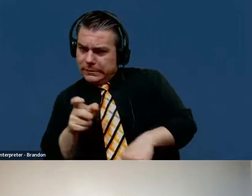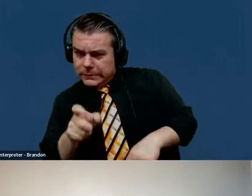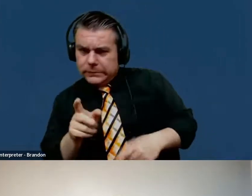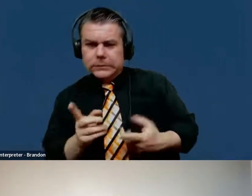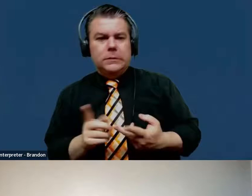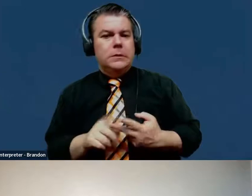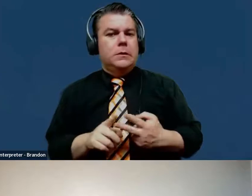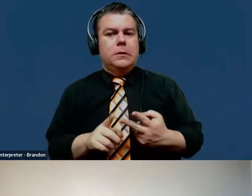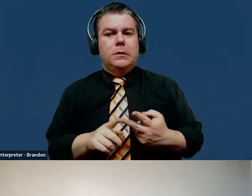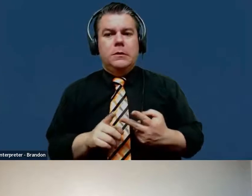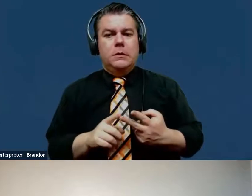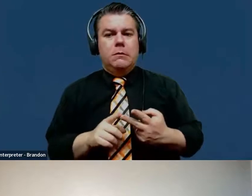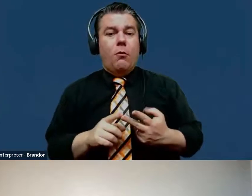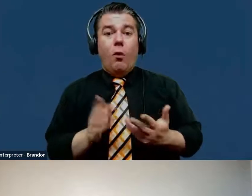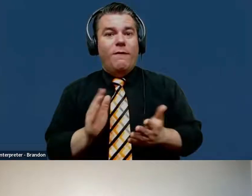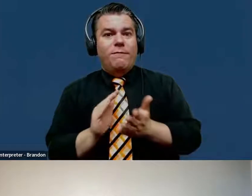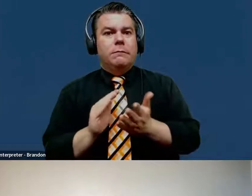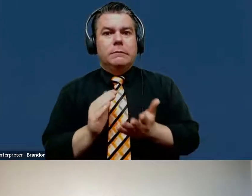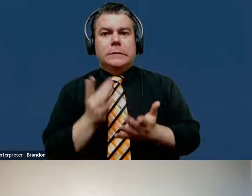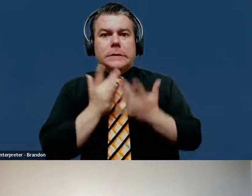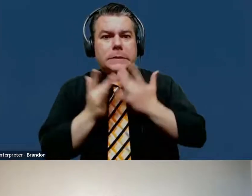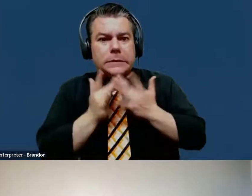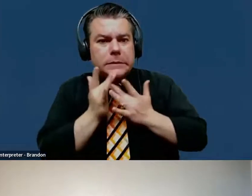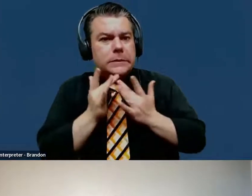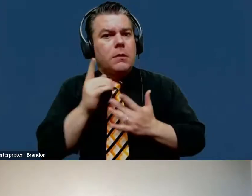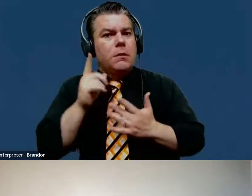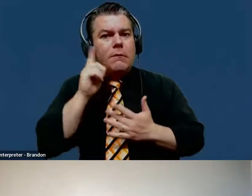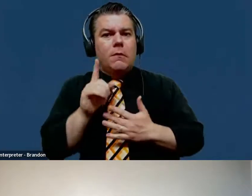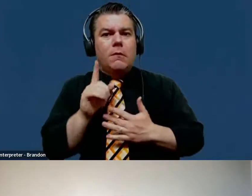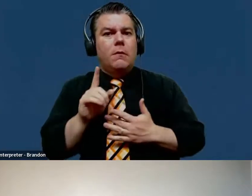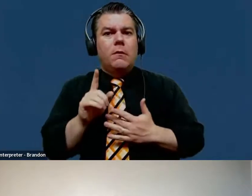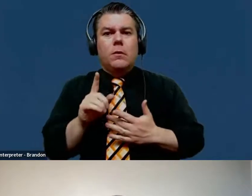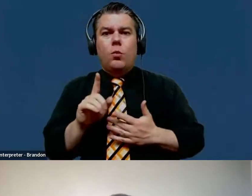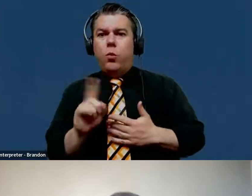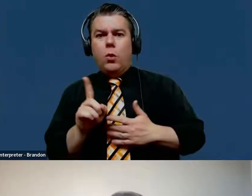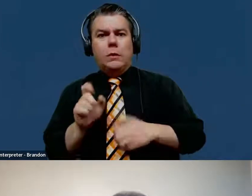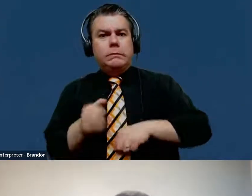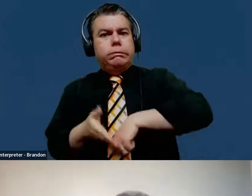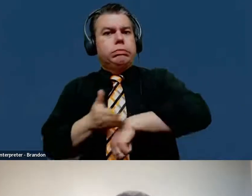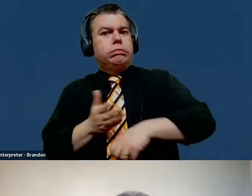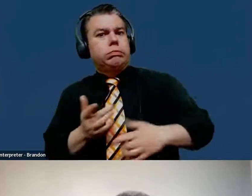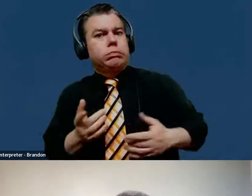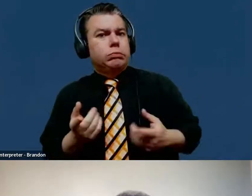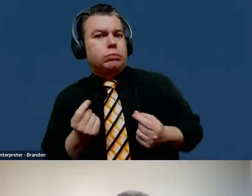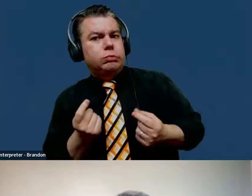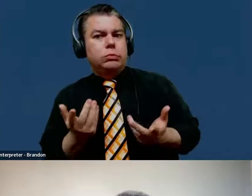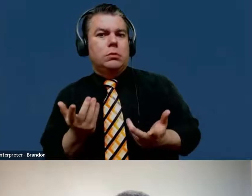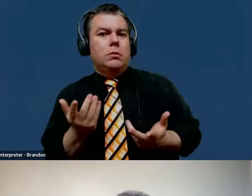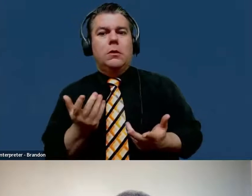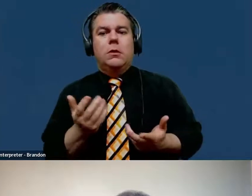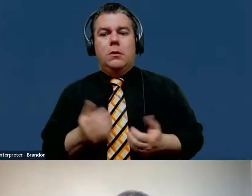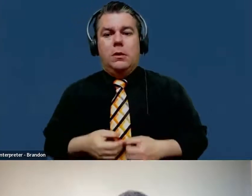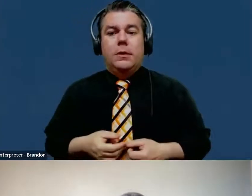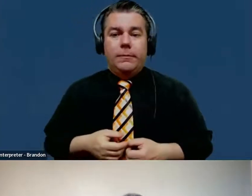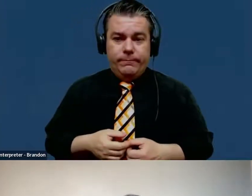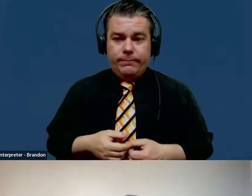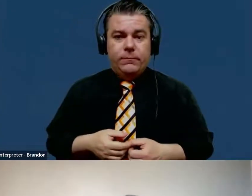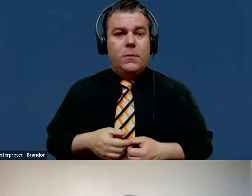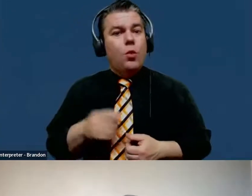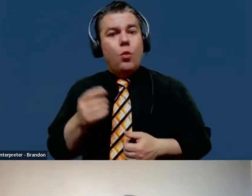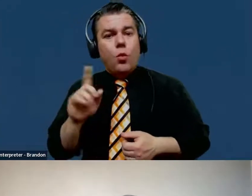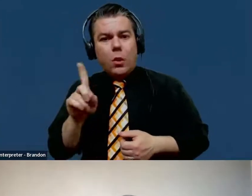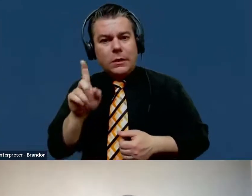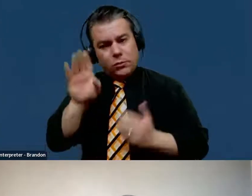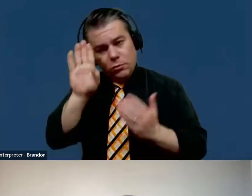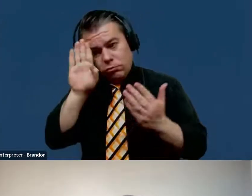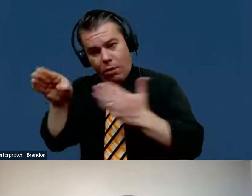where we have lacks on digitalization, where we can improve it, which areas need to be targeted as a